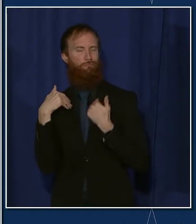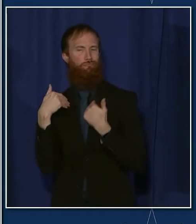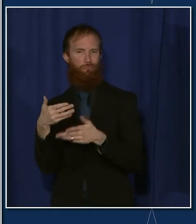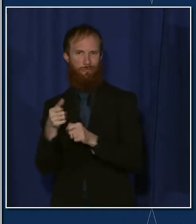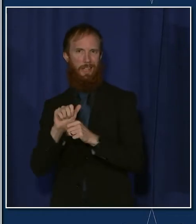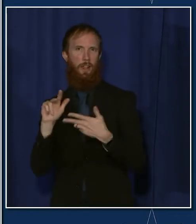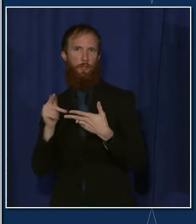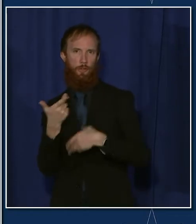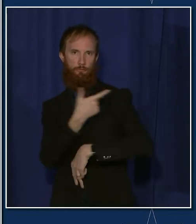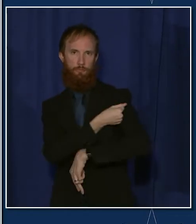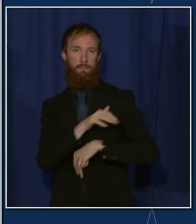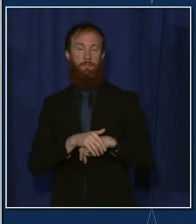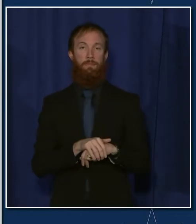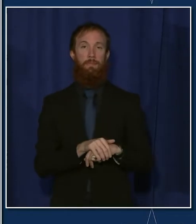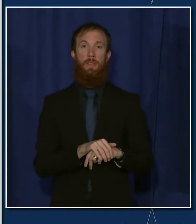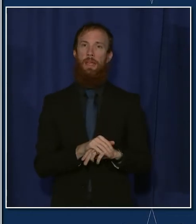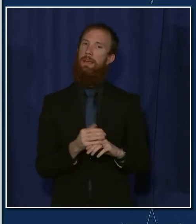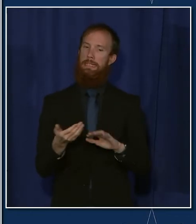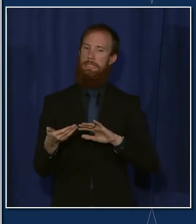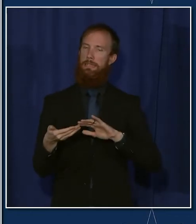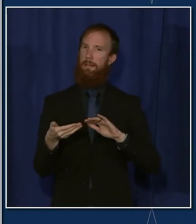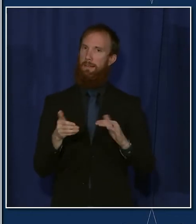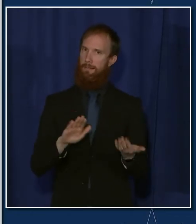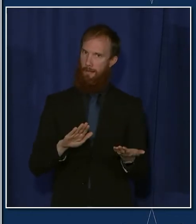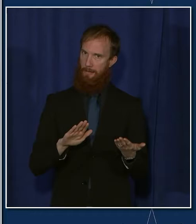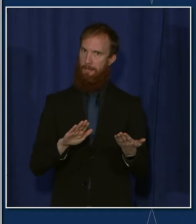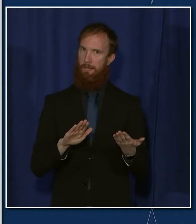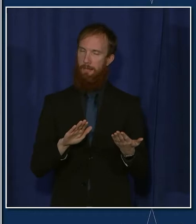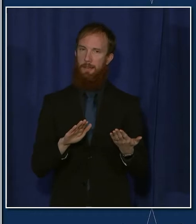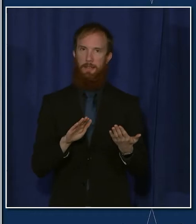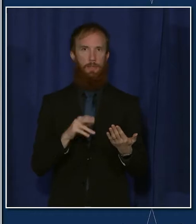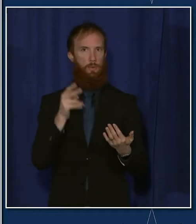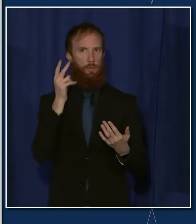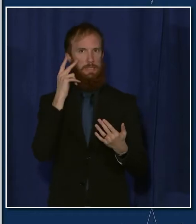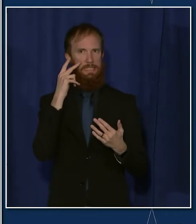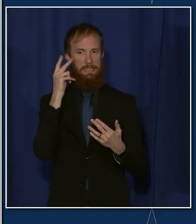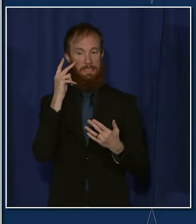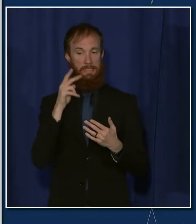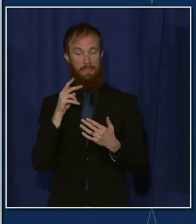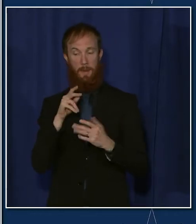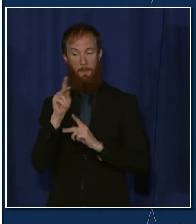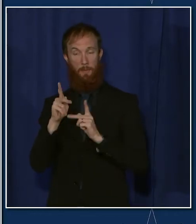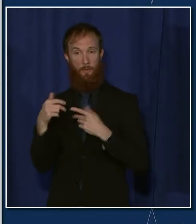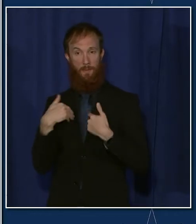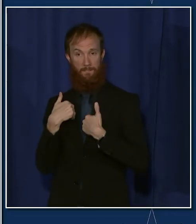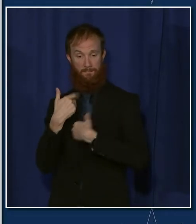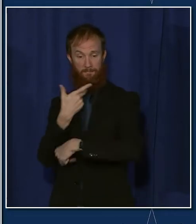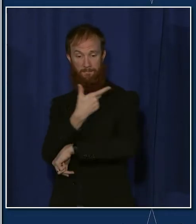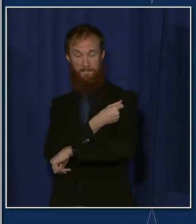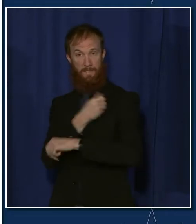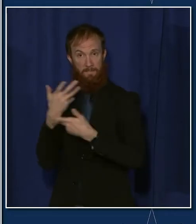Similarly, where we look at the death rates right now from COVID, breakthrough deaths are very rare on the right there.